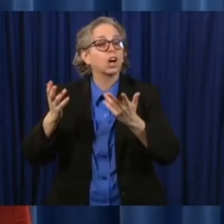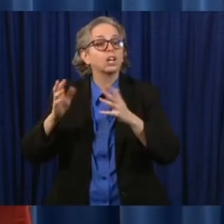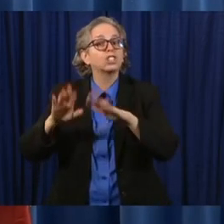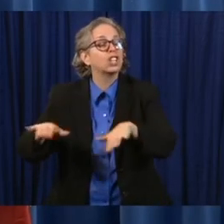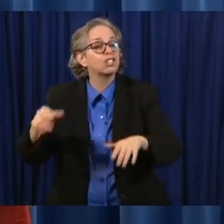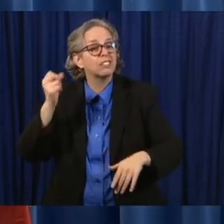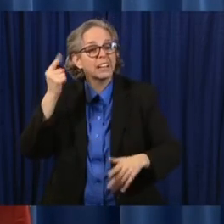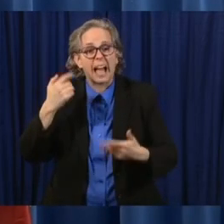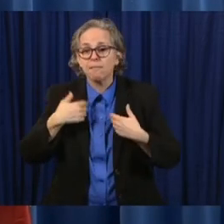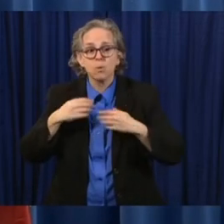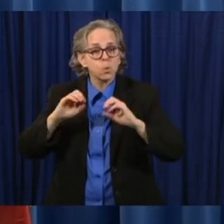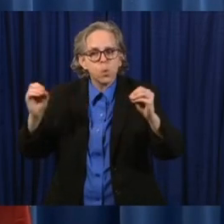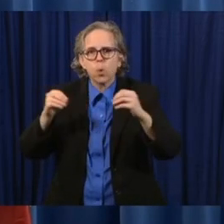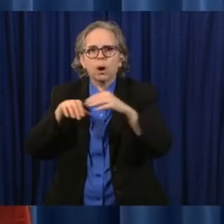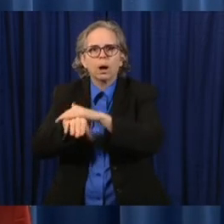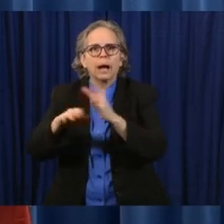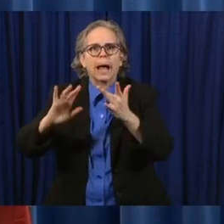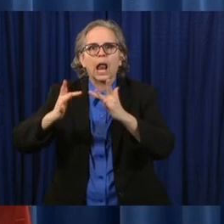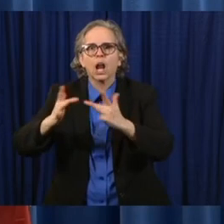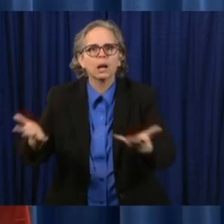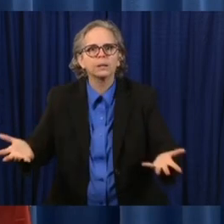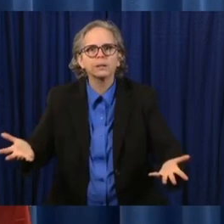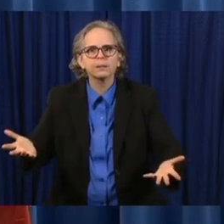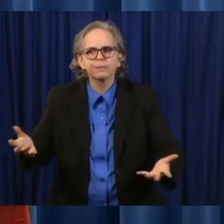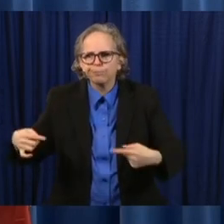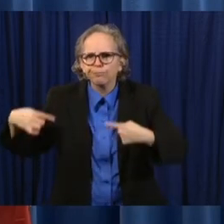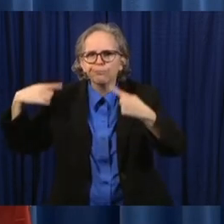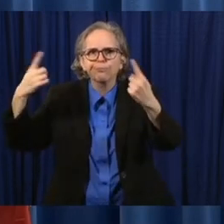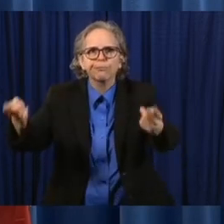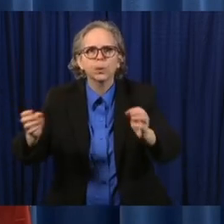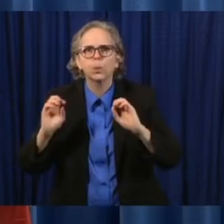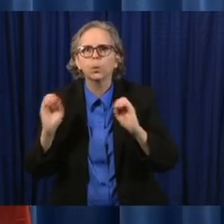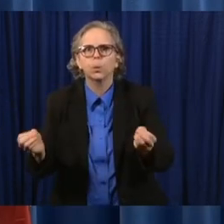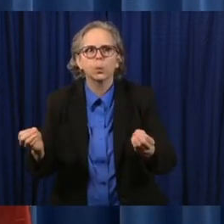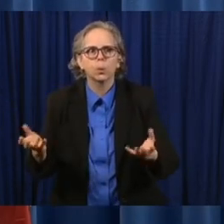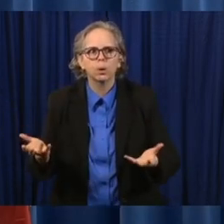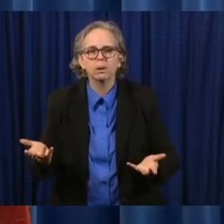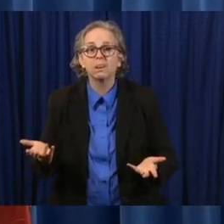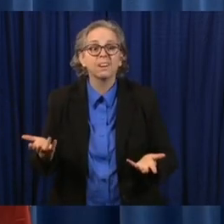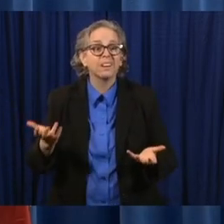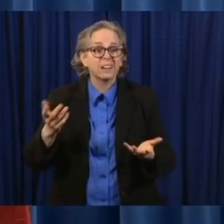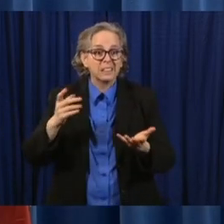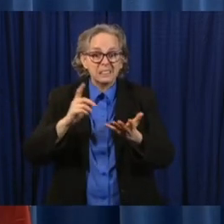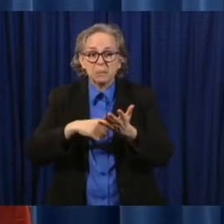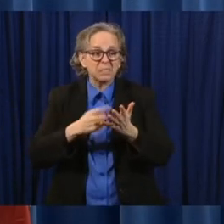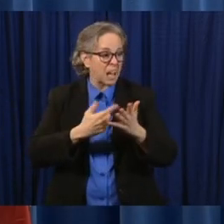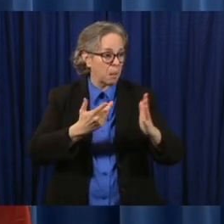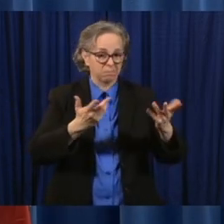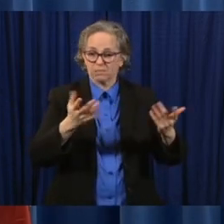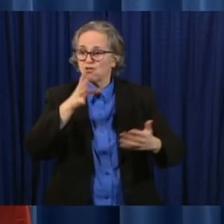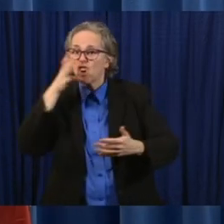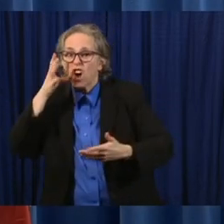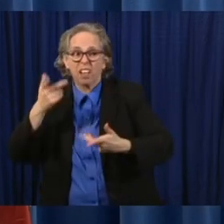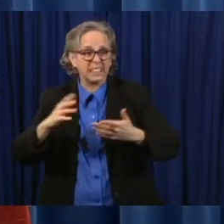the internet. We find these children sometimes in our cities, we find them sometimes in our rural areas,